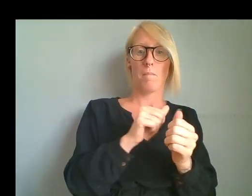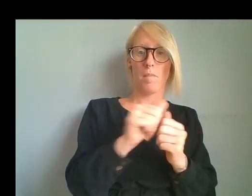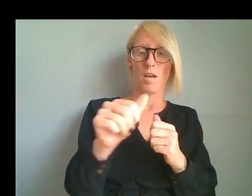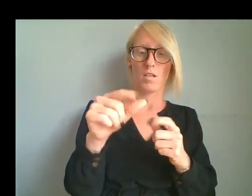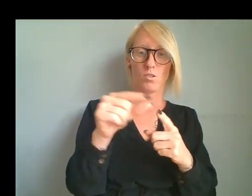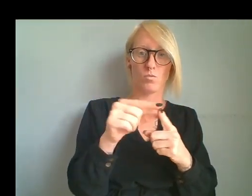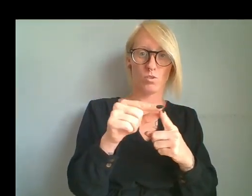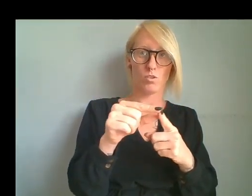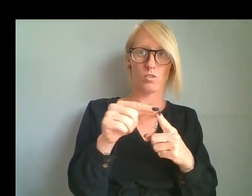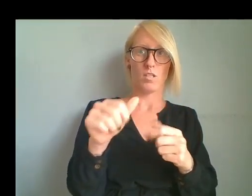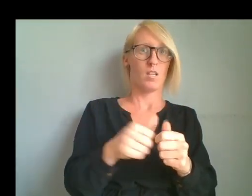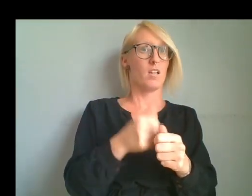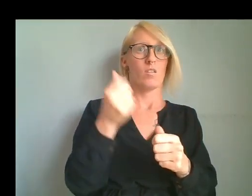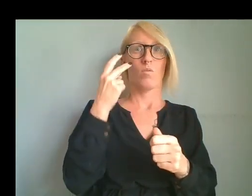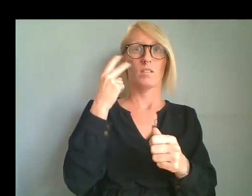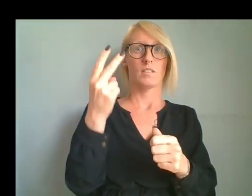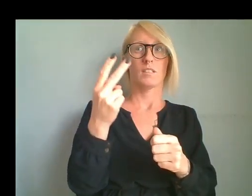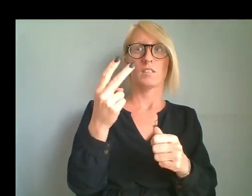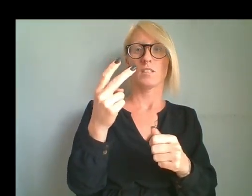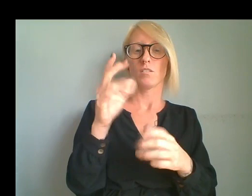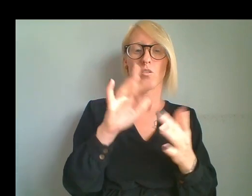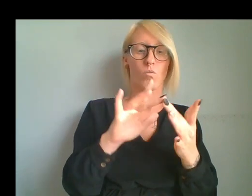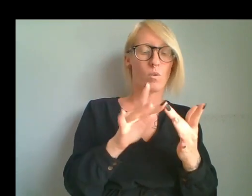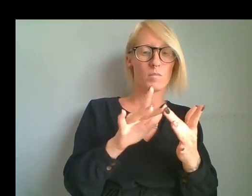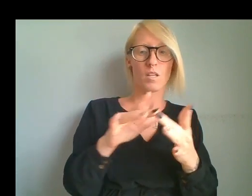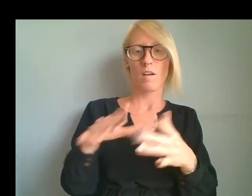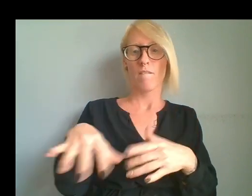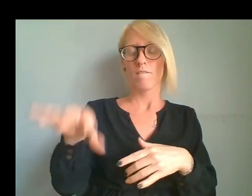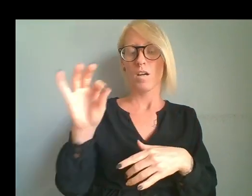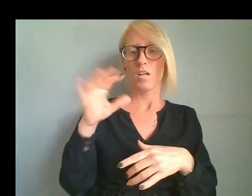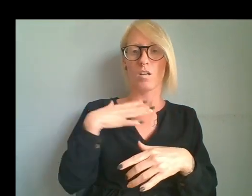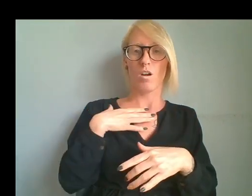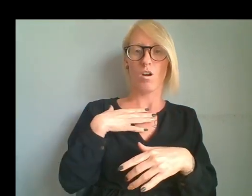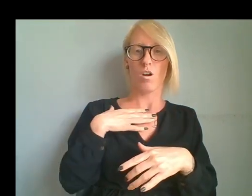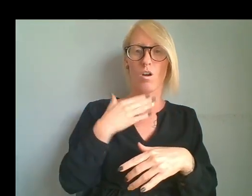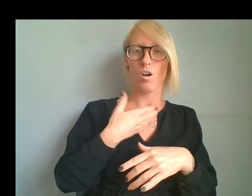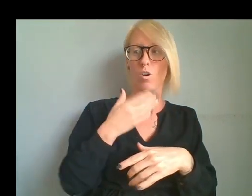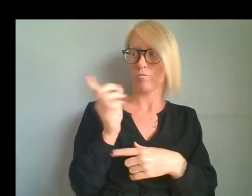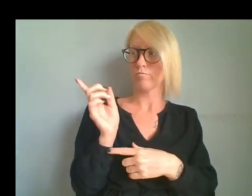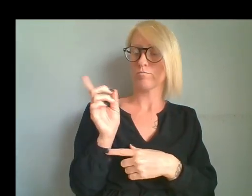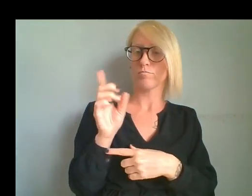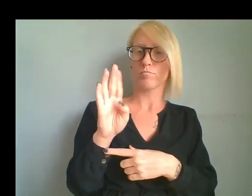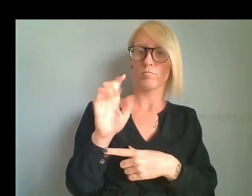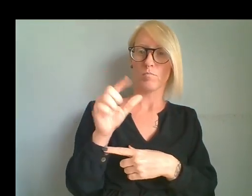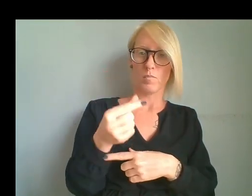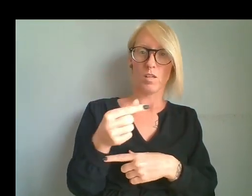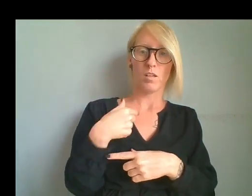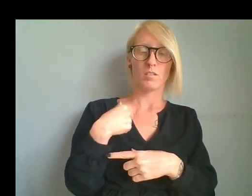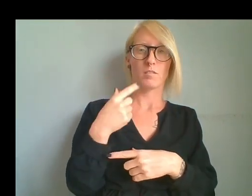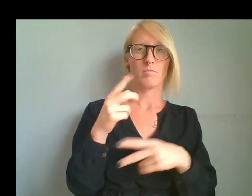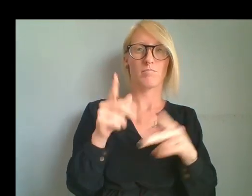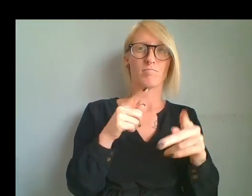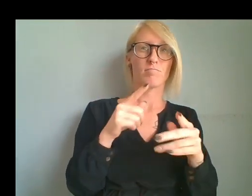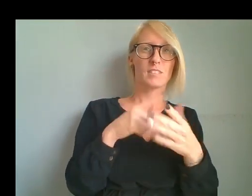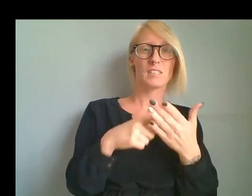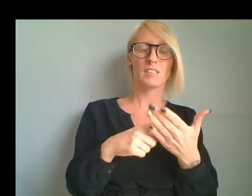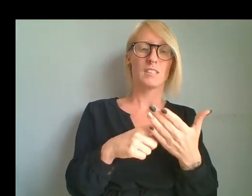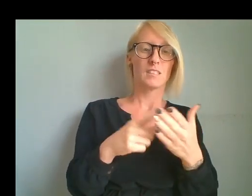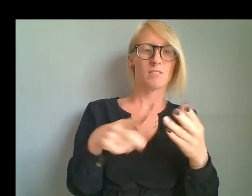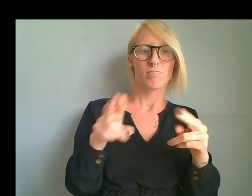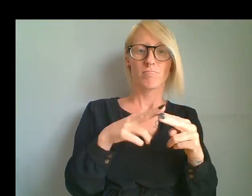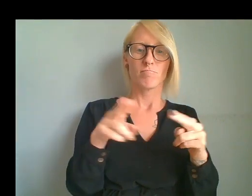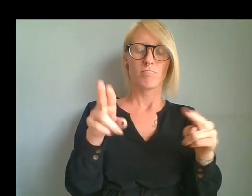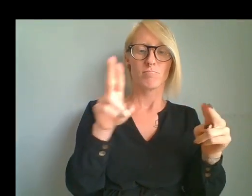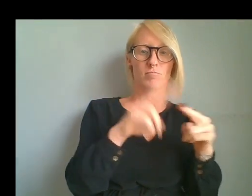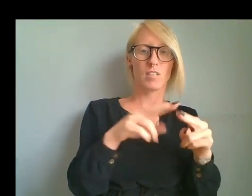website and find our blog. We submitted to search results so people could stumble on it. We started talking about it more. And I like